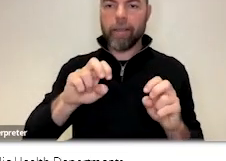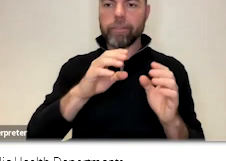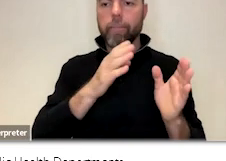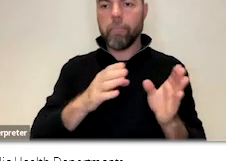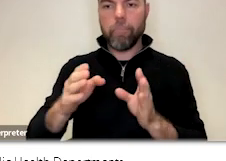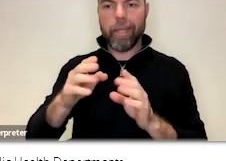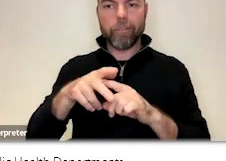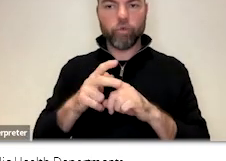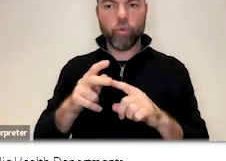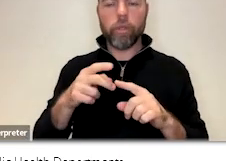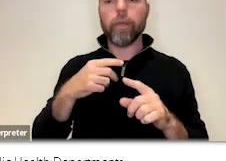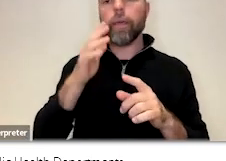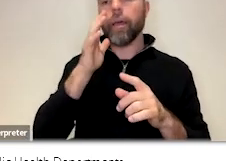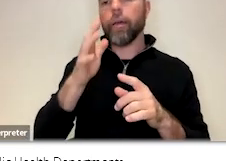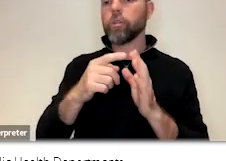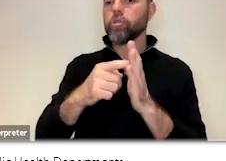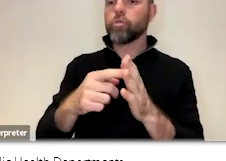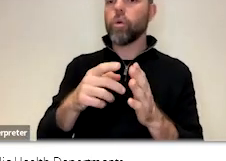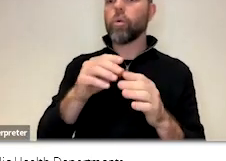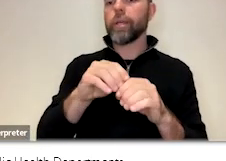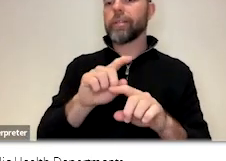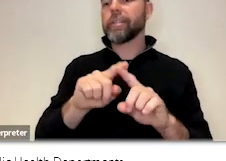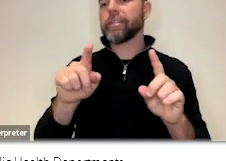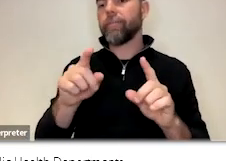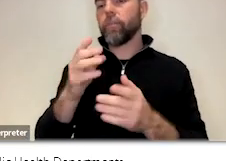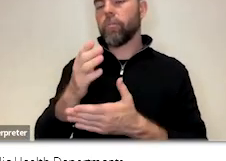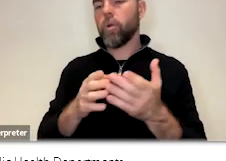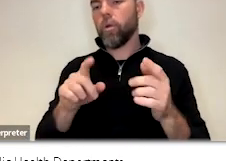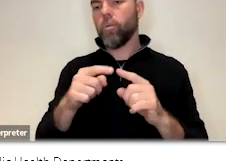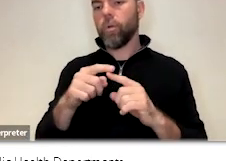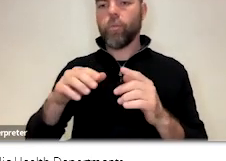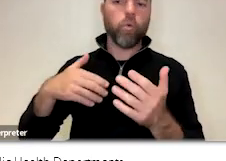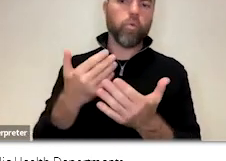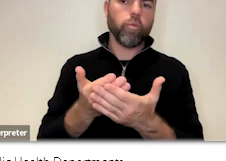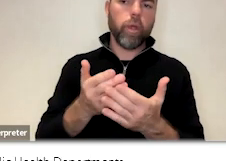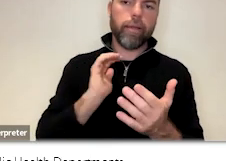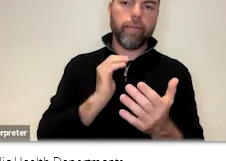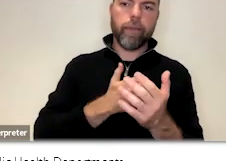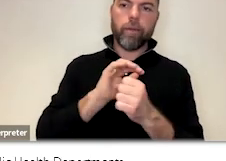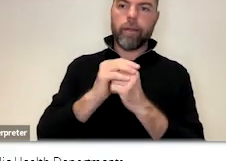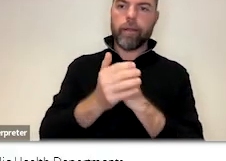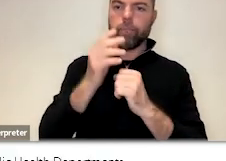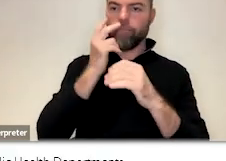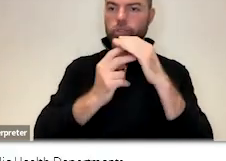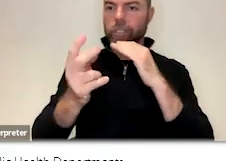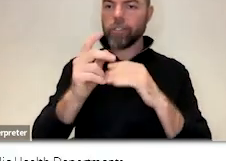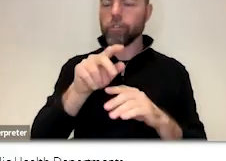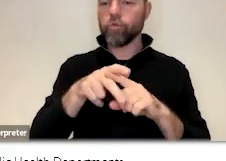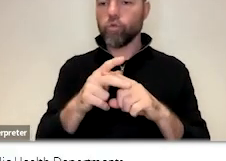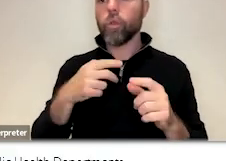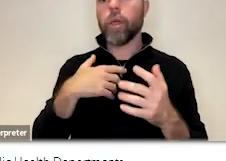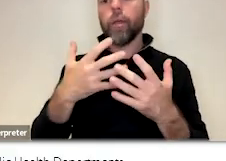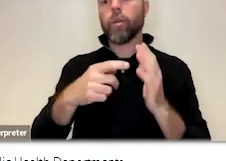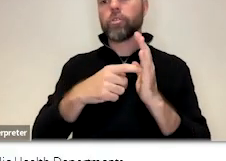And I'm going to show you that in a different section here when we get to our climate projections tool. But I just want to point out that we've